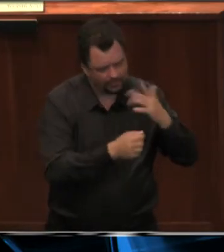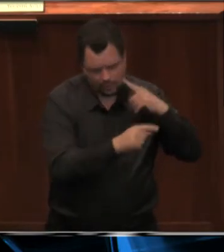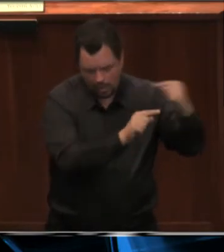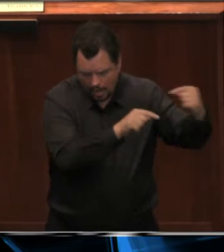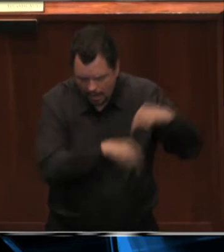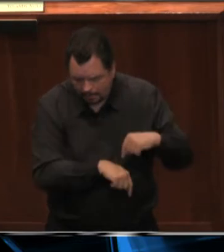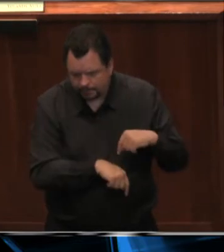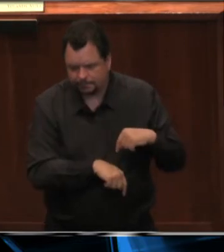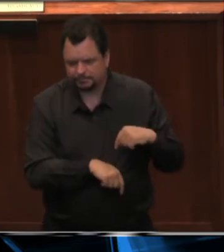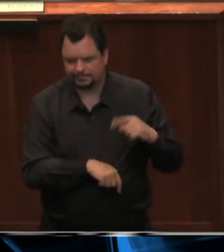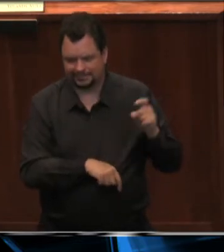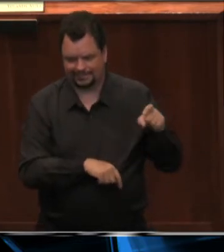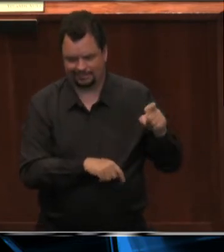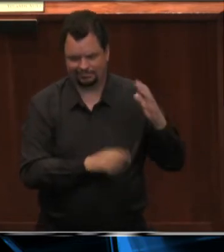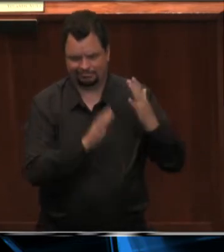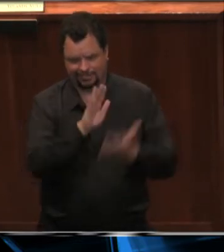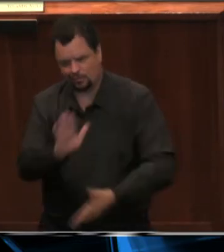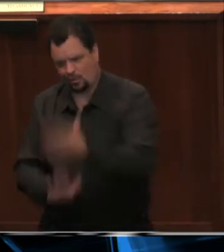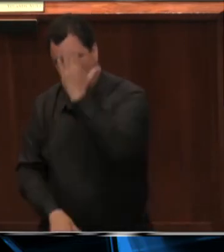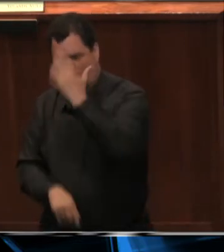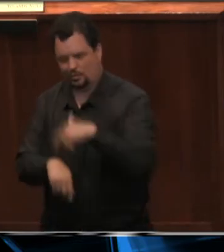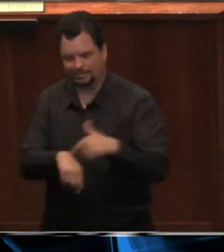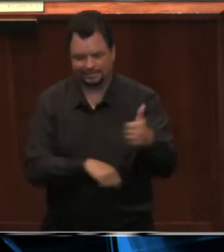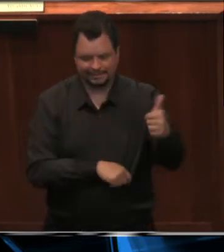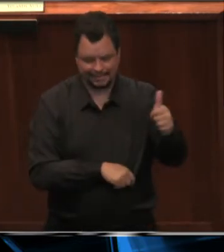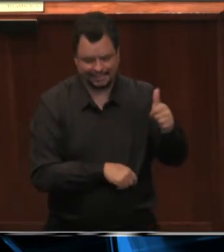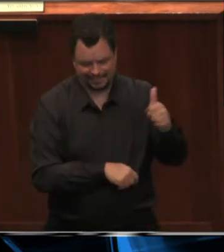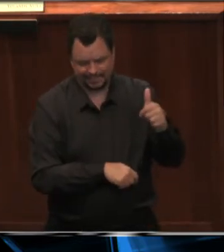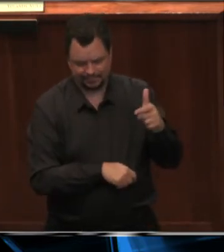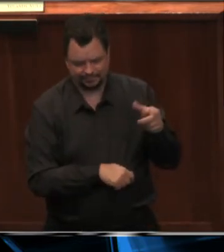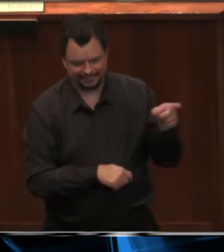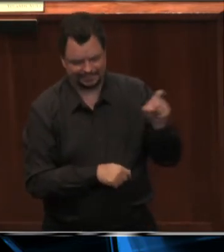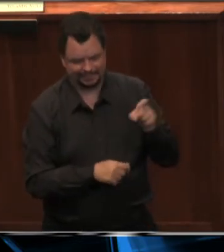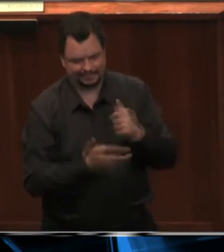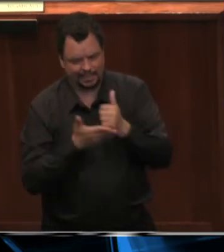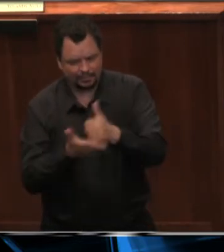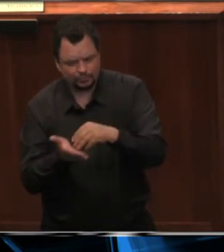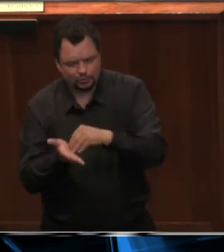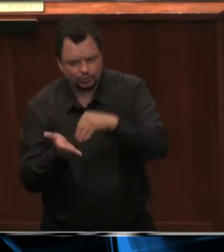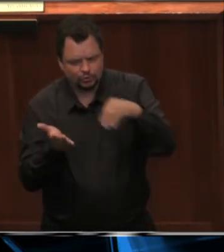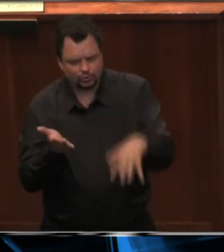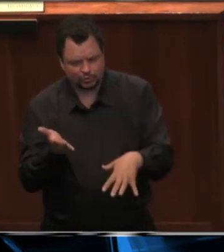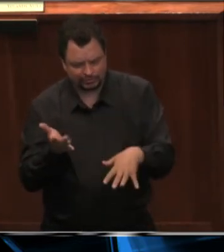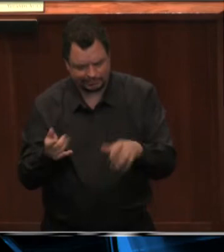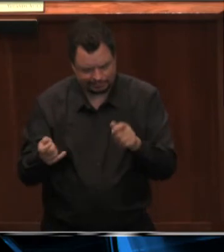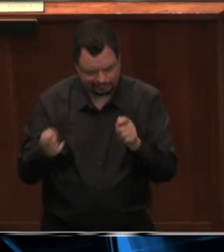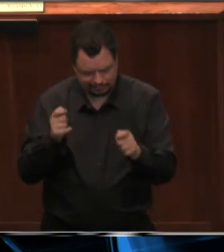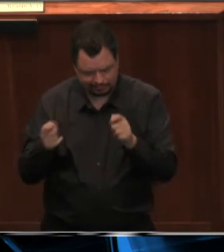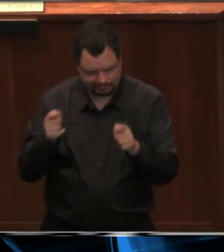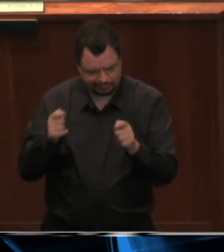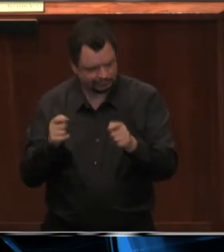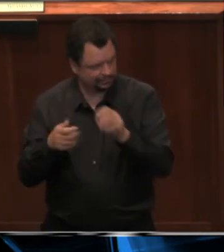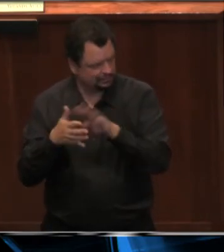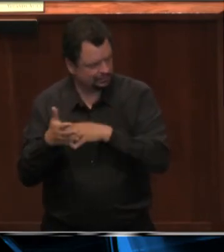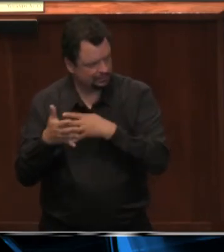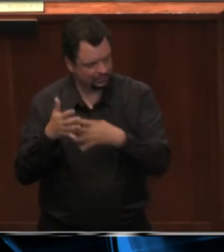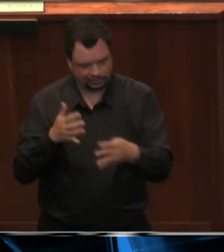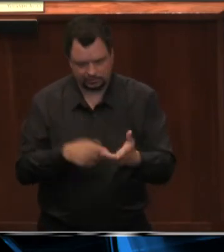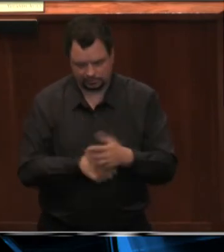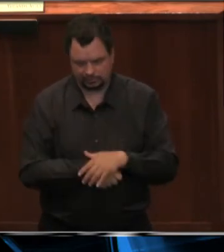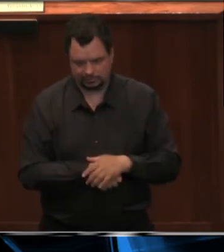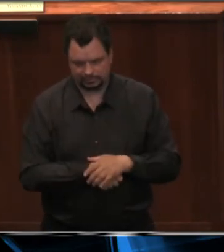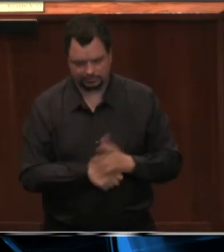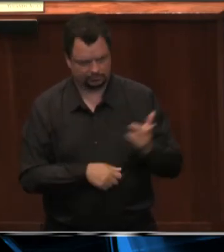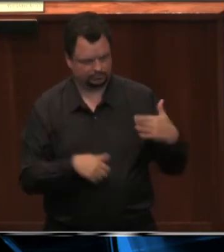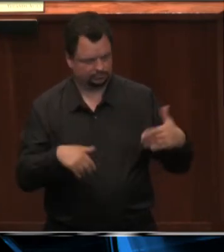think, about 10 o'clock to go back and help with some students, so we're going to change things up probably a little bit to make sure that they're keeping their